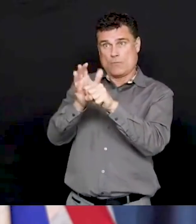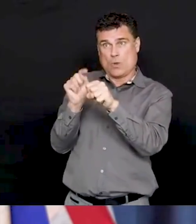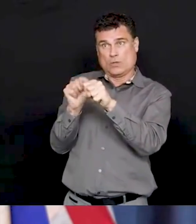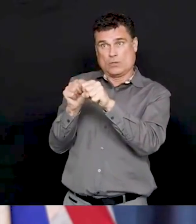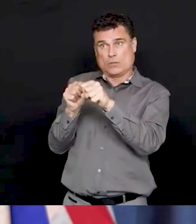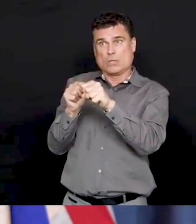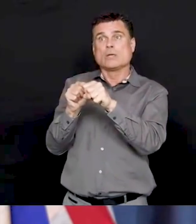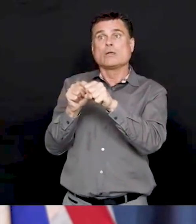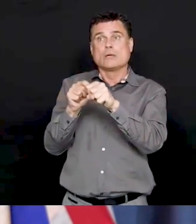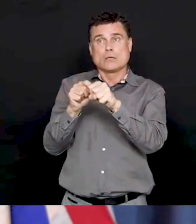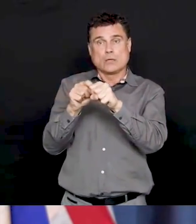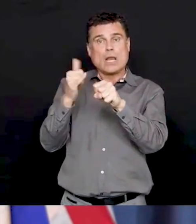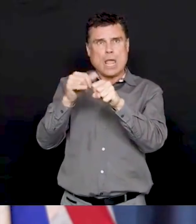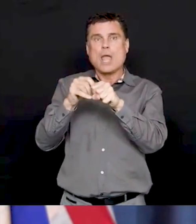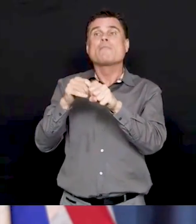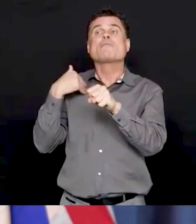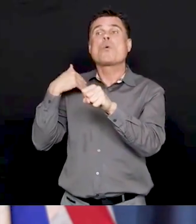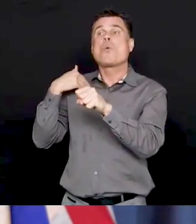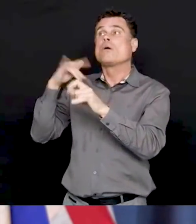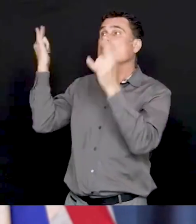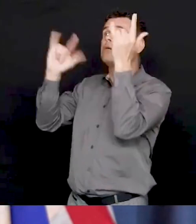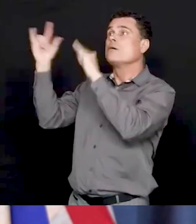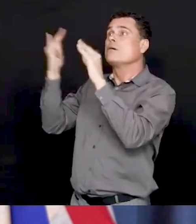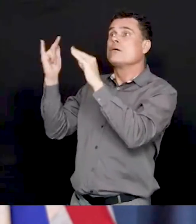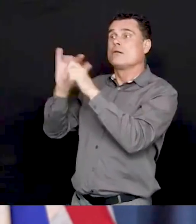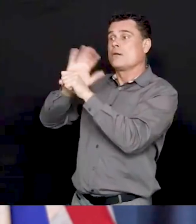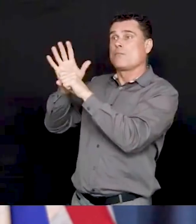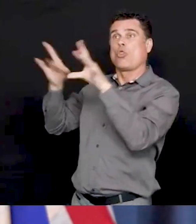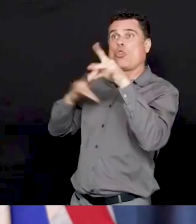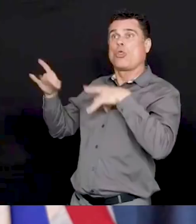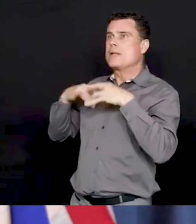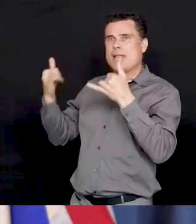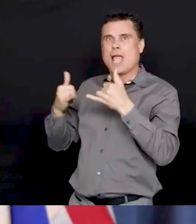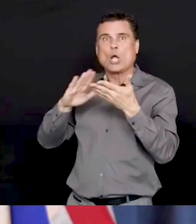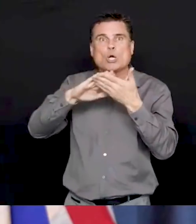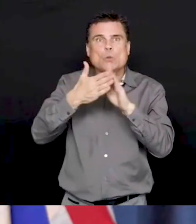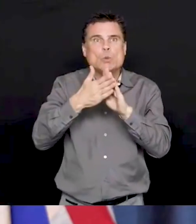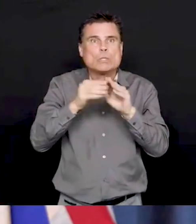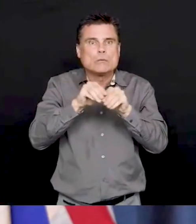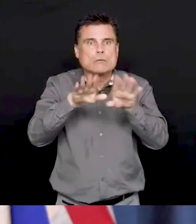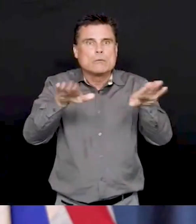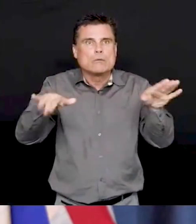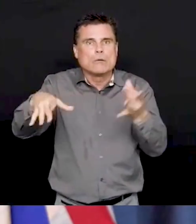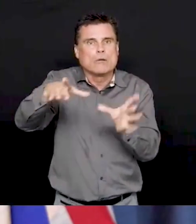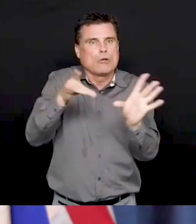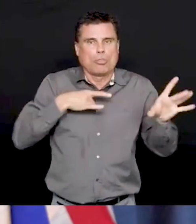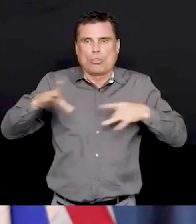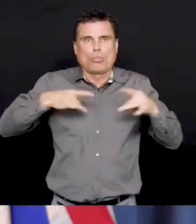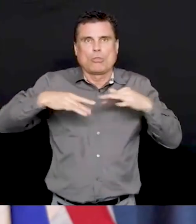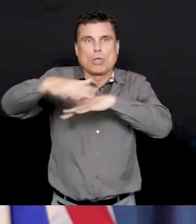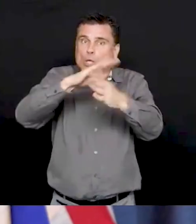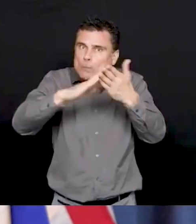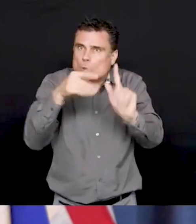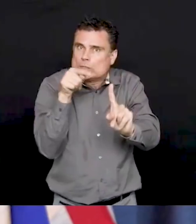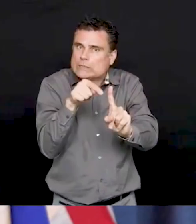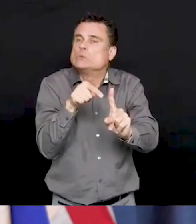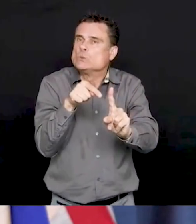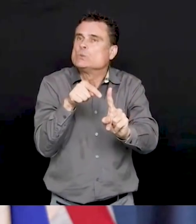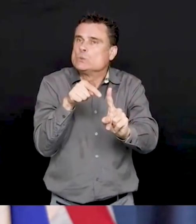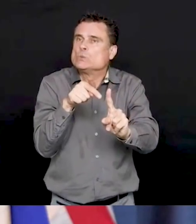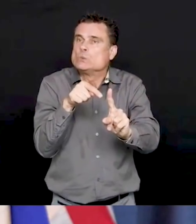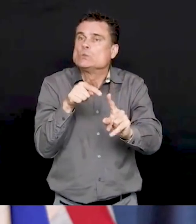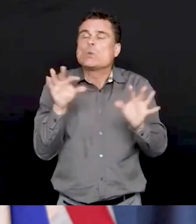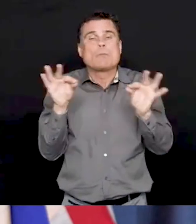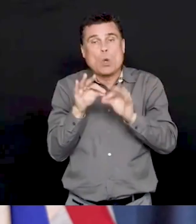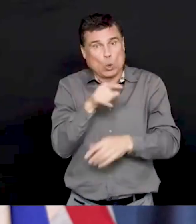us to do our part around staying home if we're sick at all, around making sure that we self-isolate,